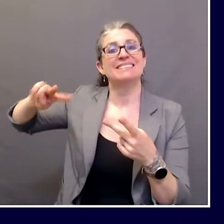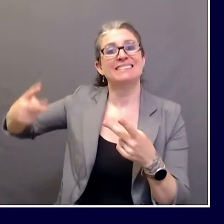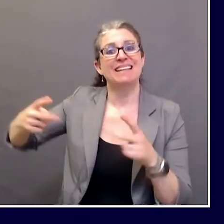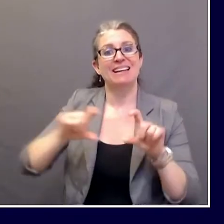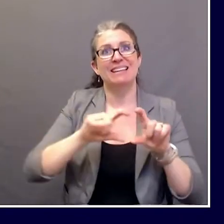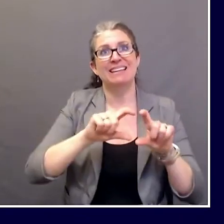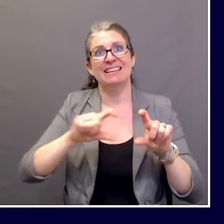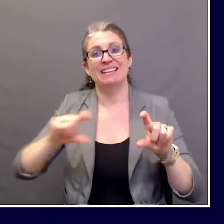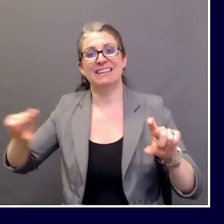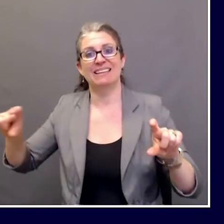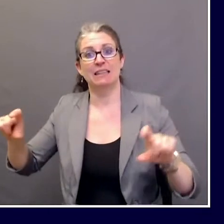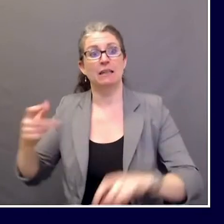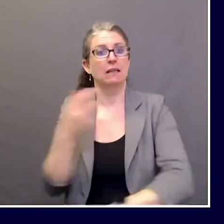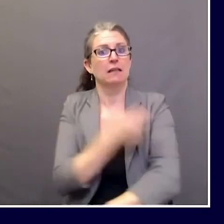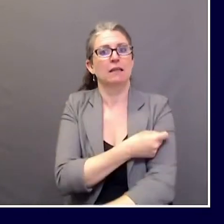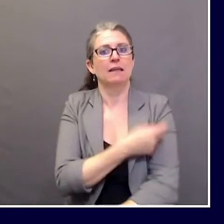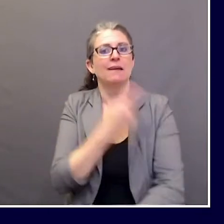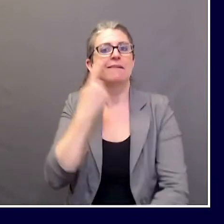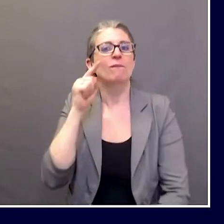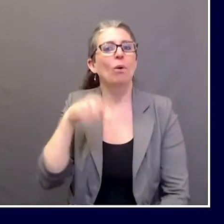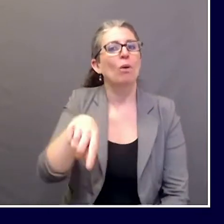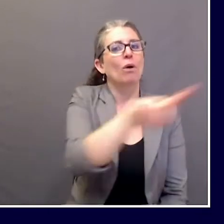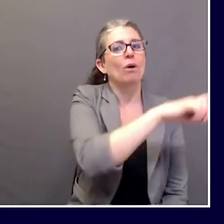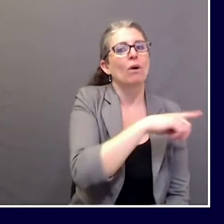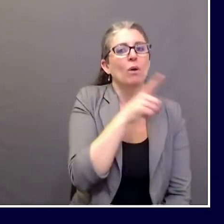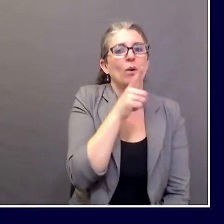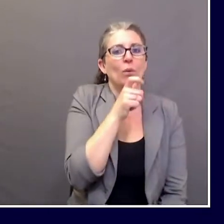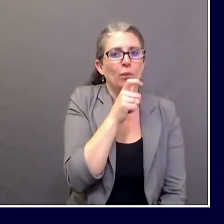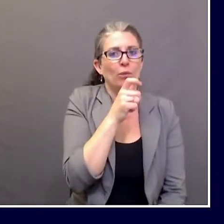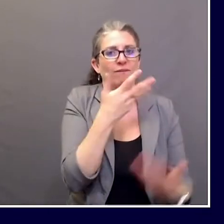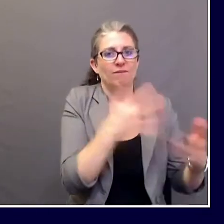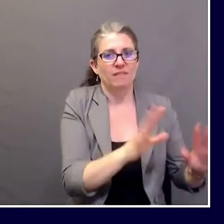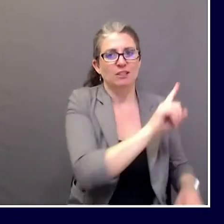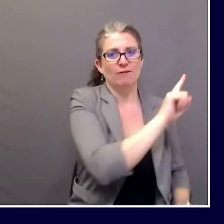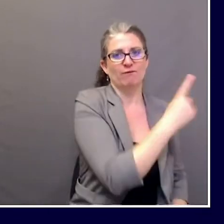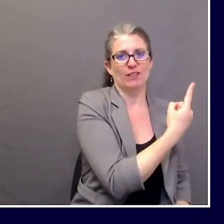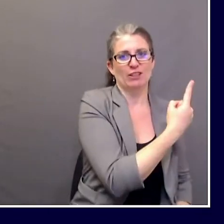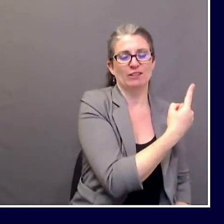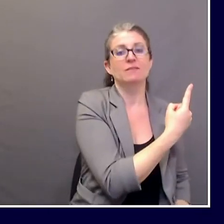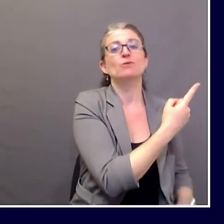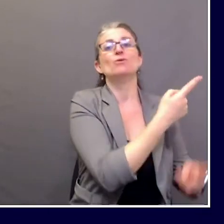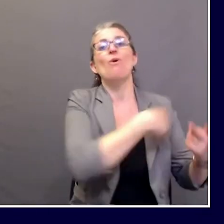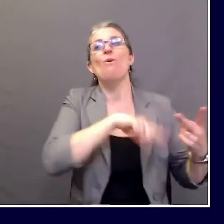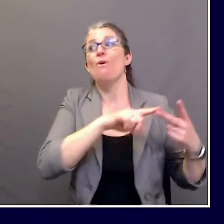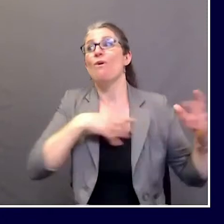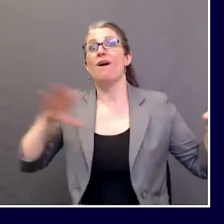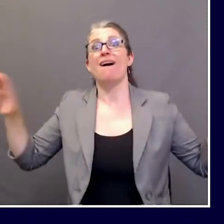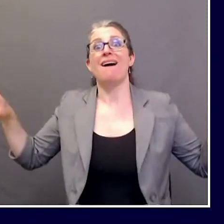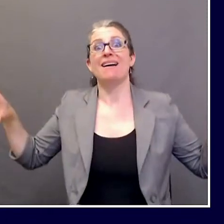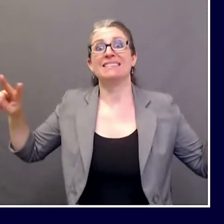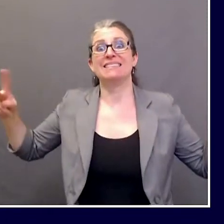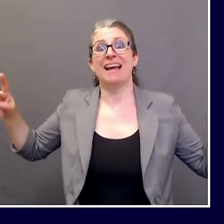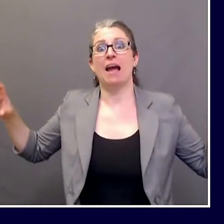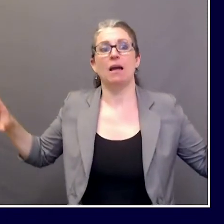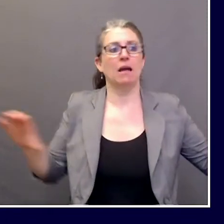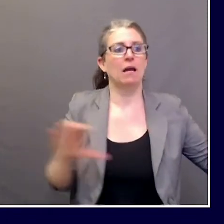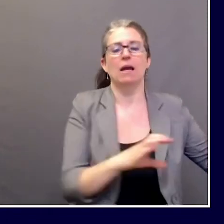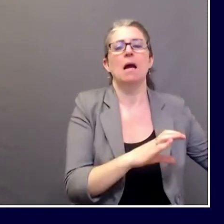get our next shipment of Moderna. Okay. And again, you said currently